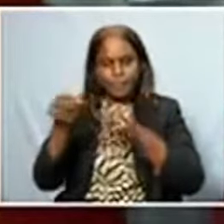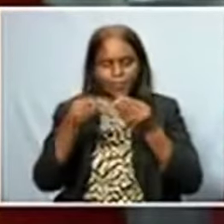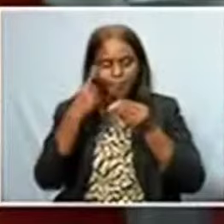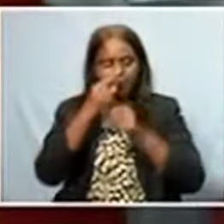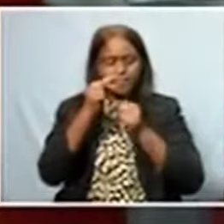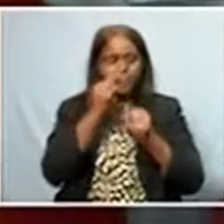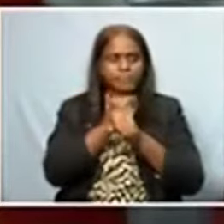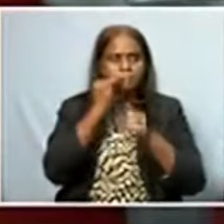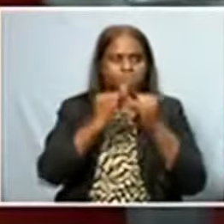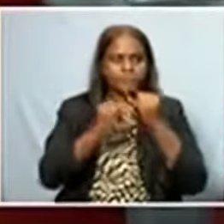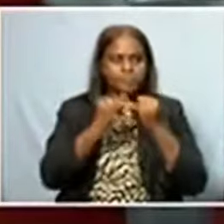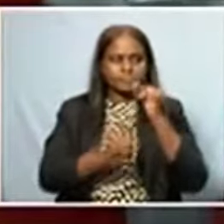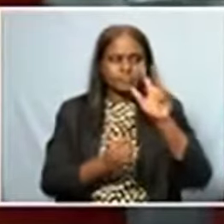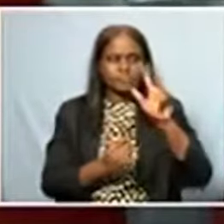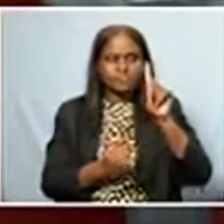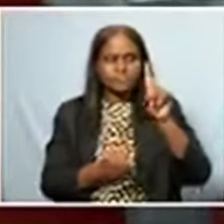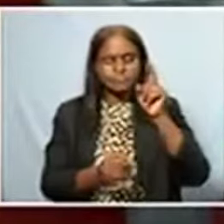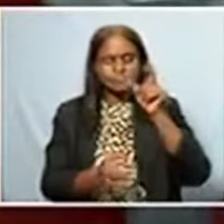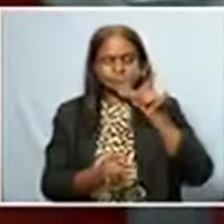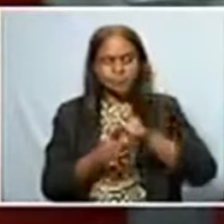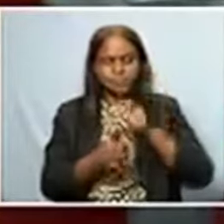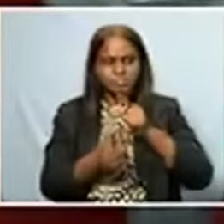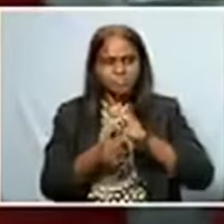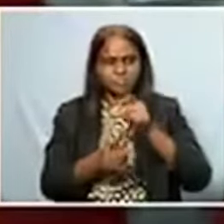the year ending 31st December